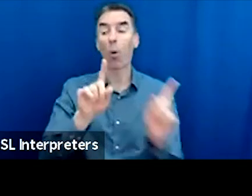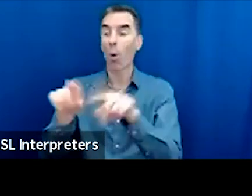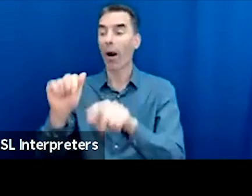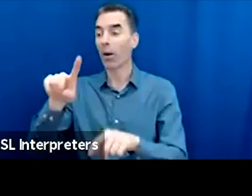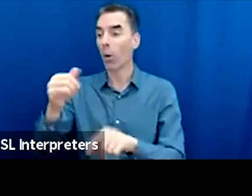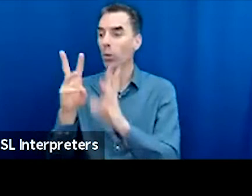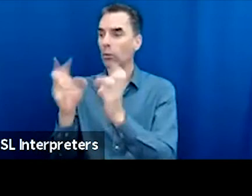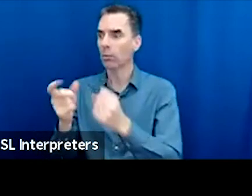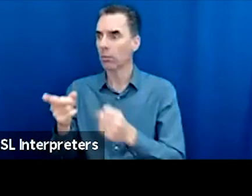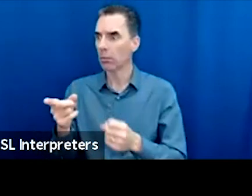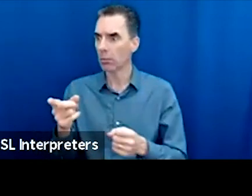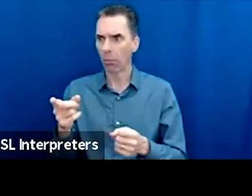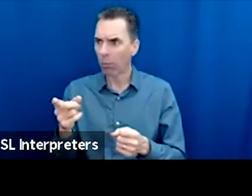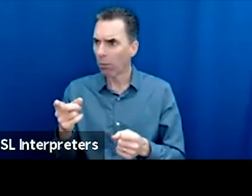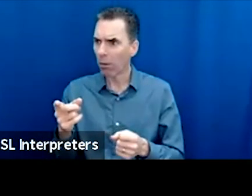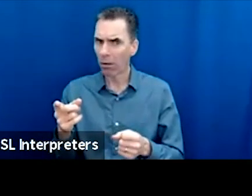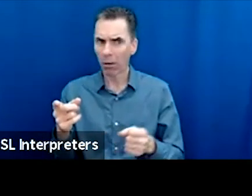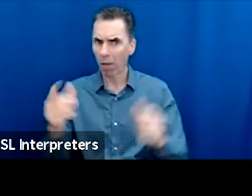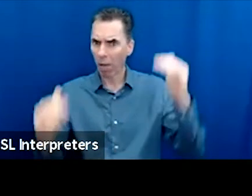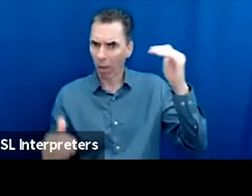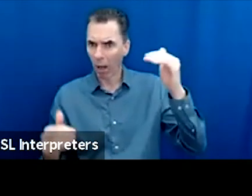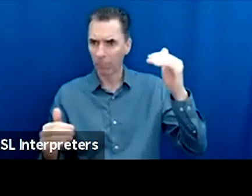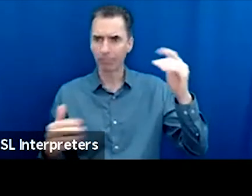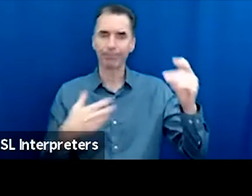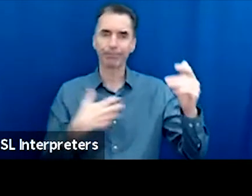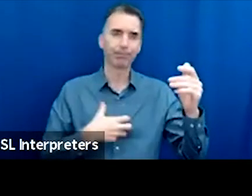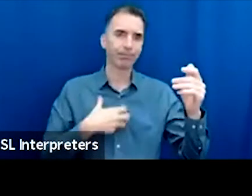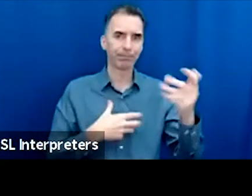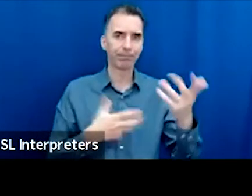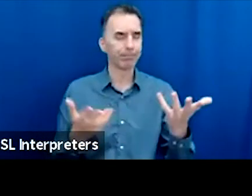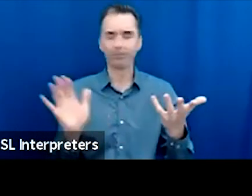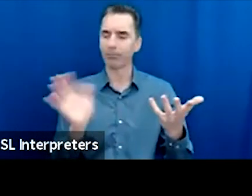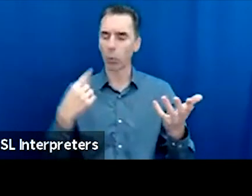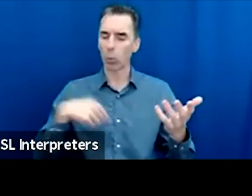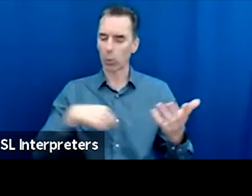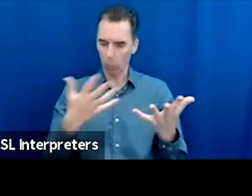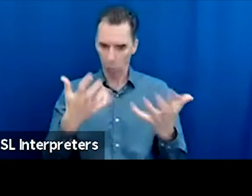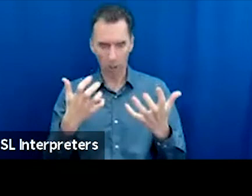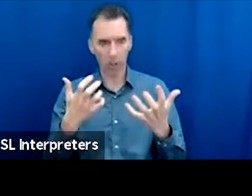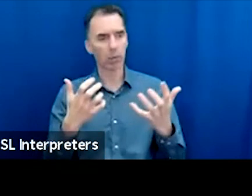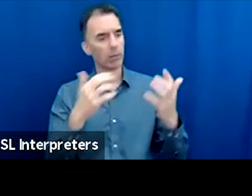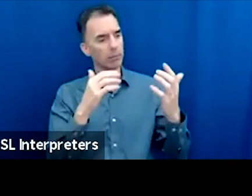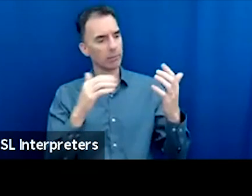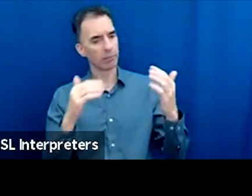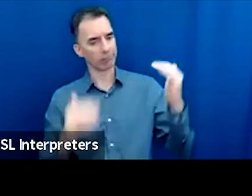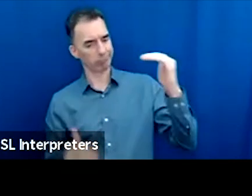that we are struggling to get that. We want to be treated equally for the work that we